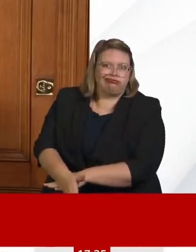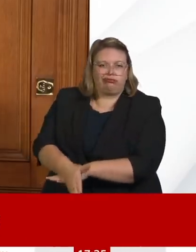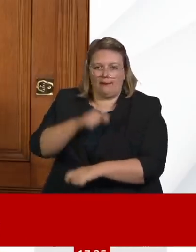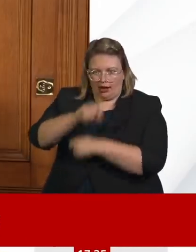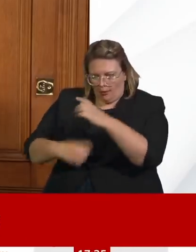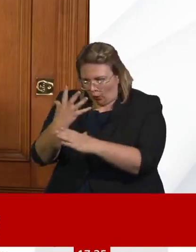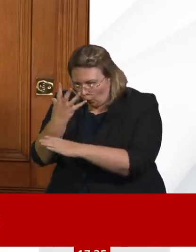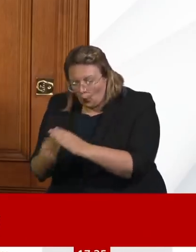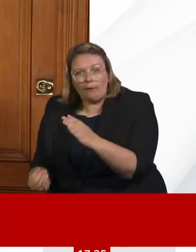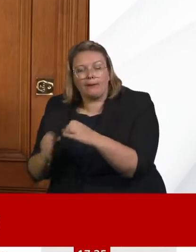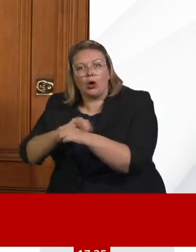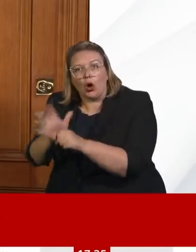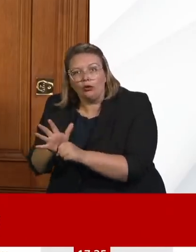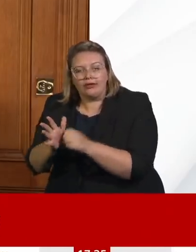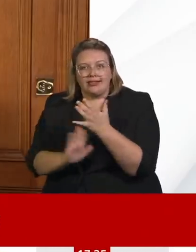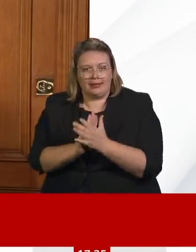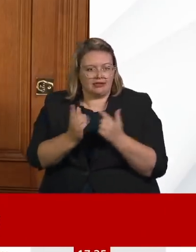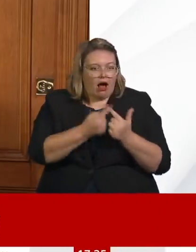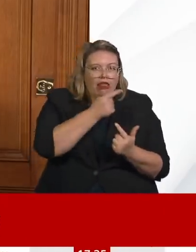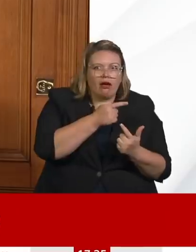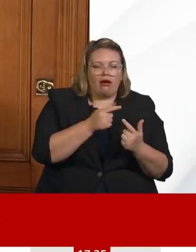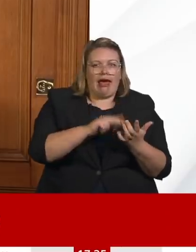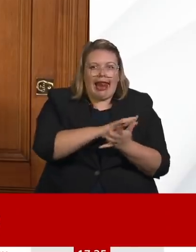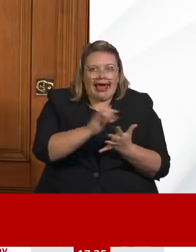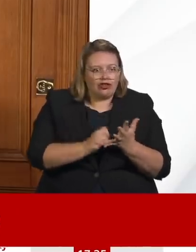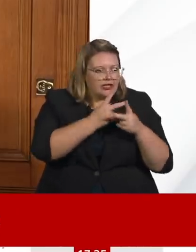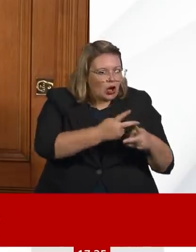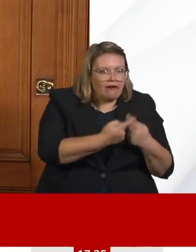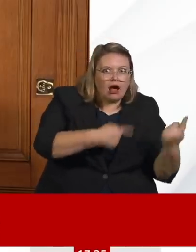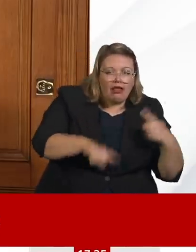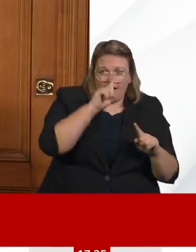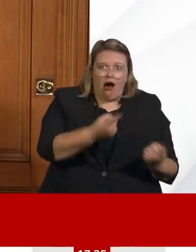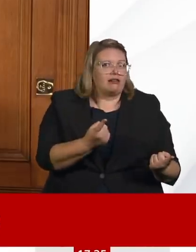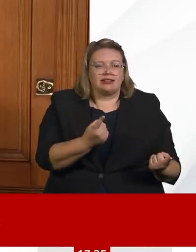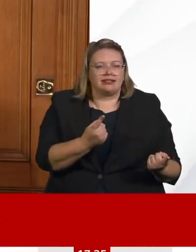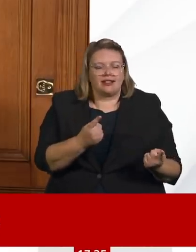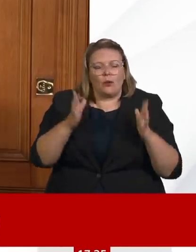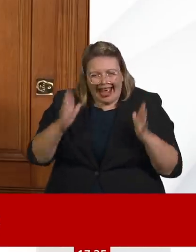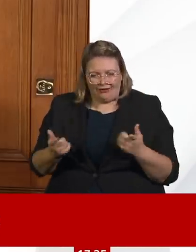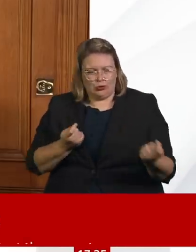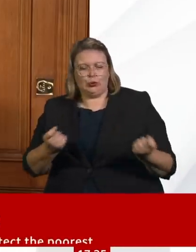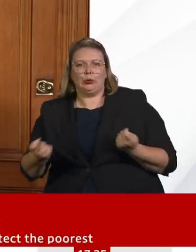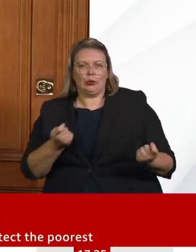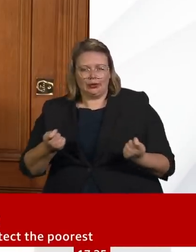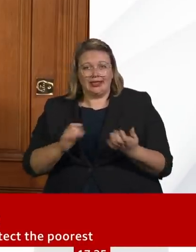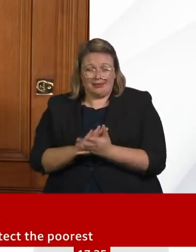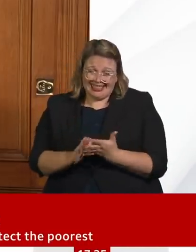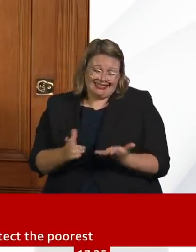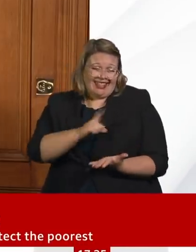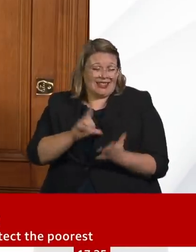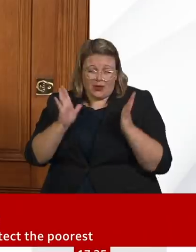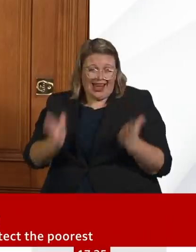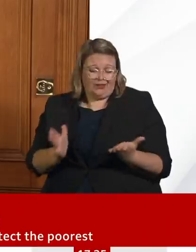COVID, so it can't do its other business as usual work. So we'll have to take as tough measures